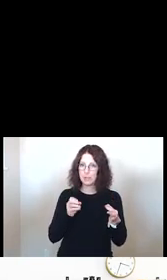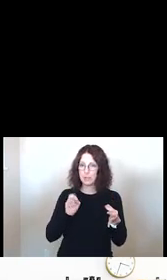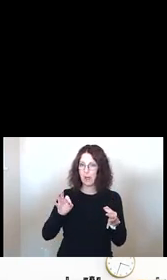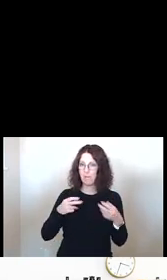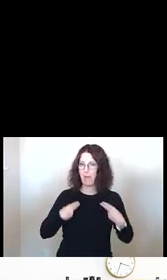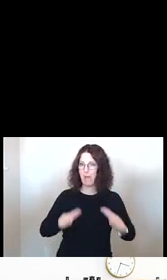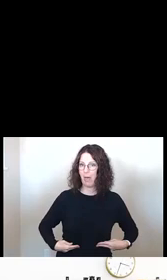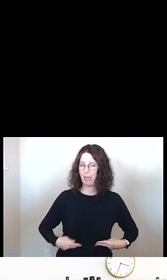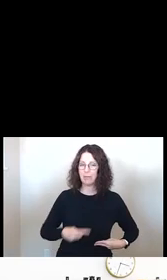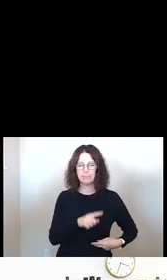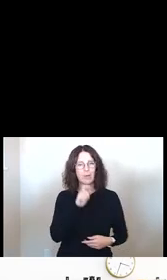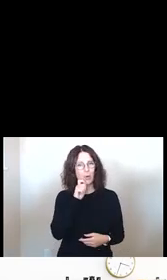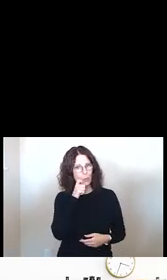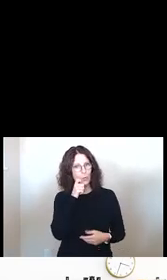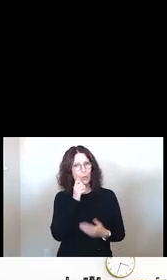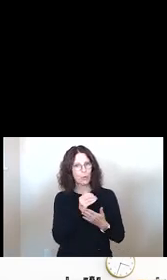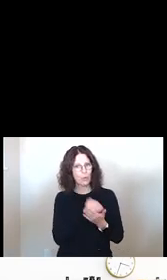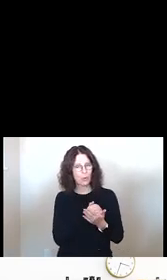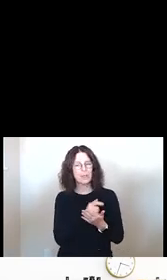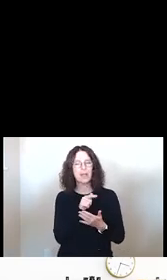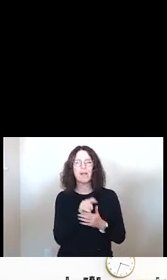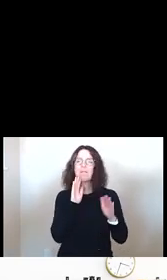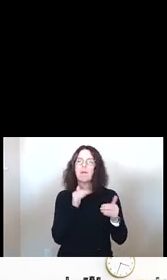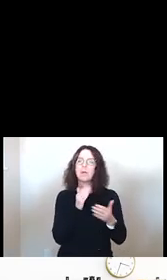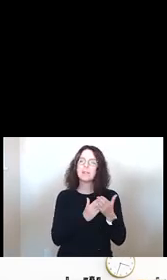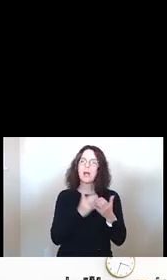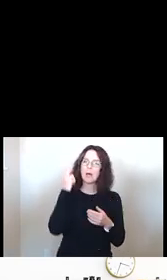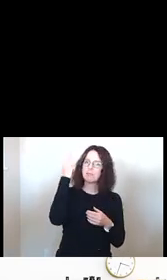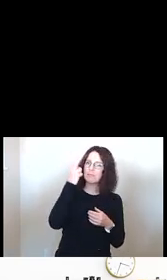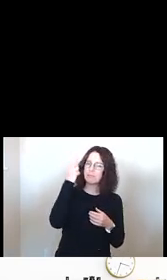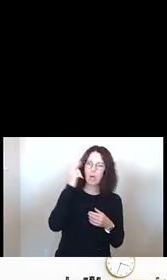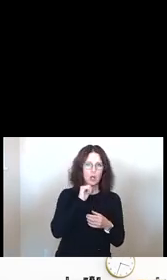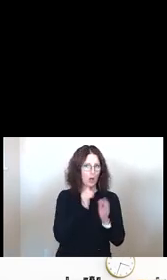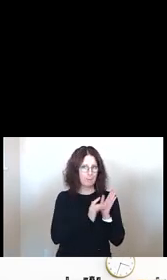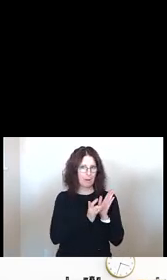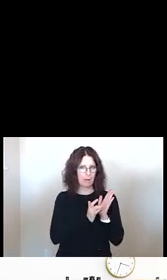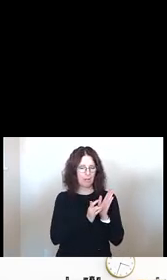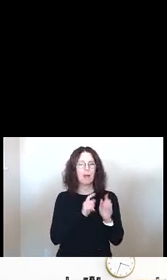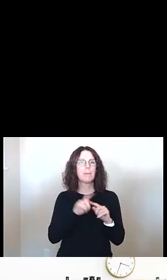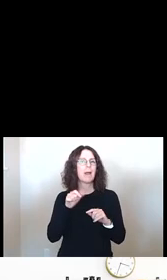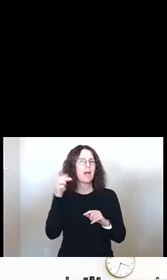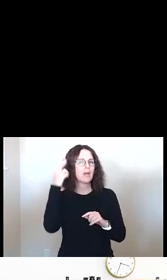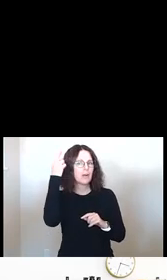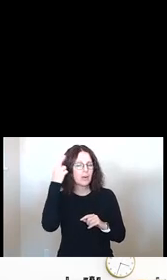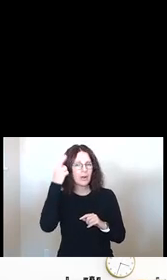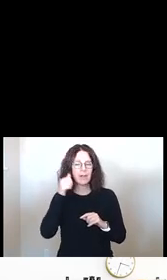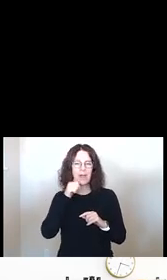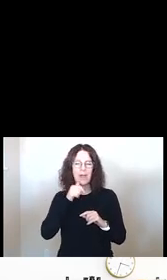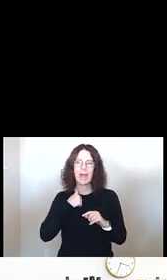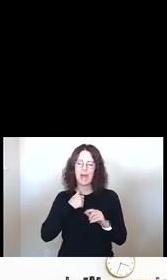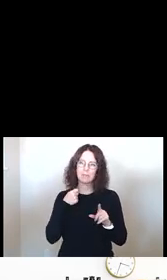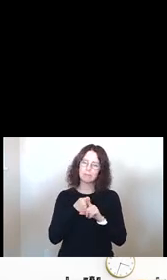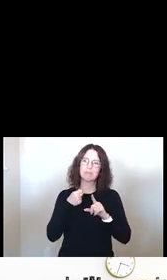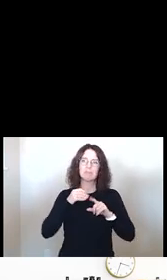the factors that are not medical that have very profound influences on the health of population.